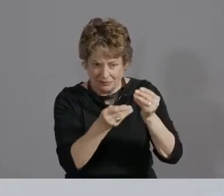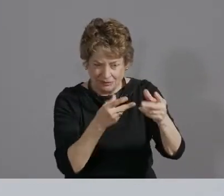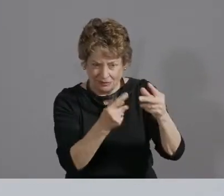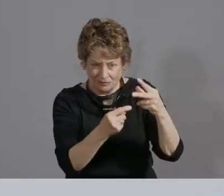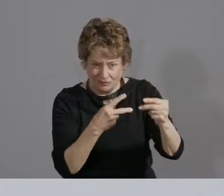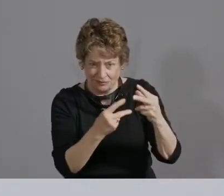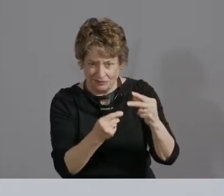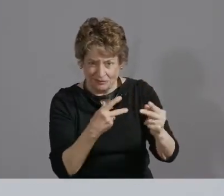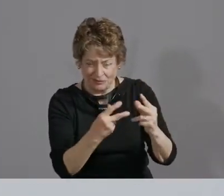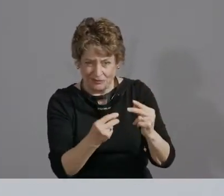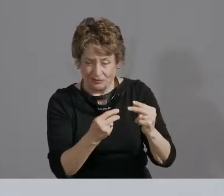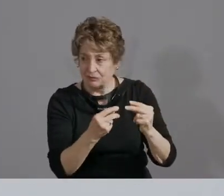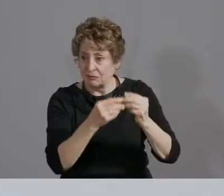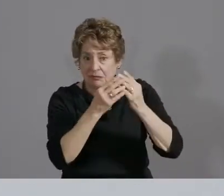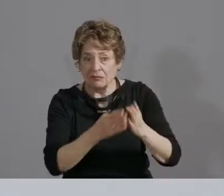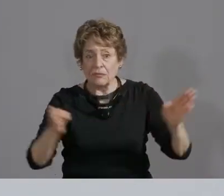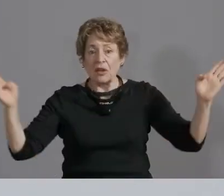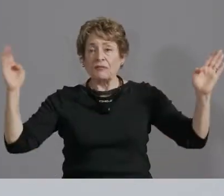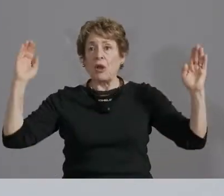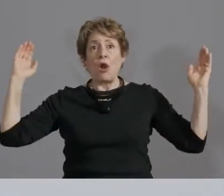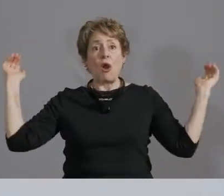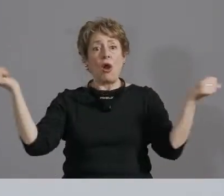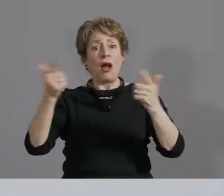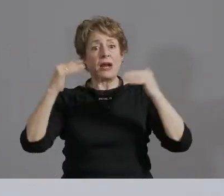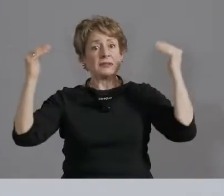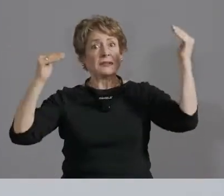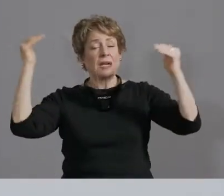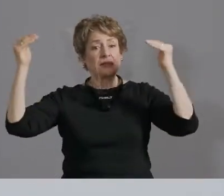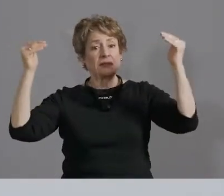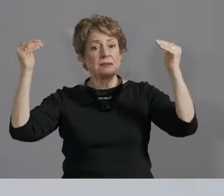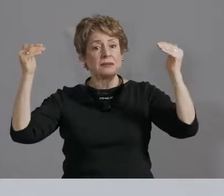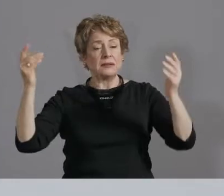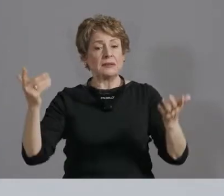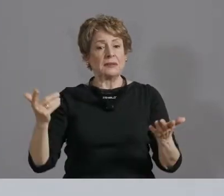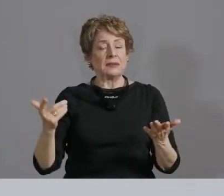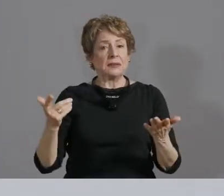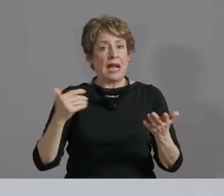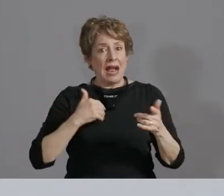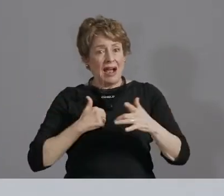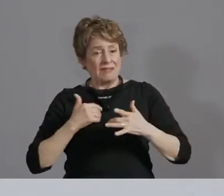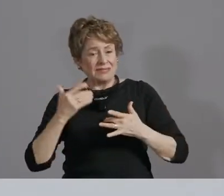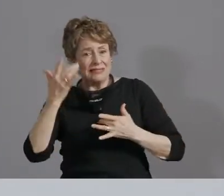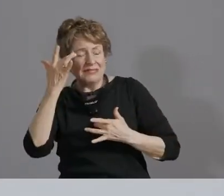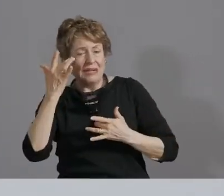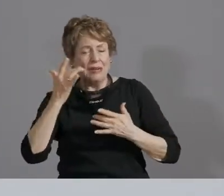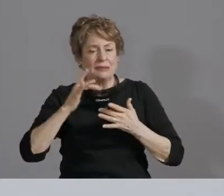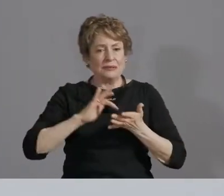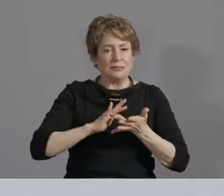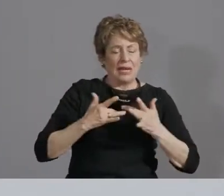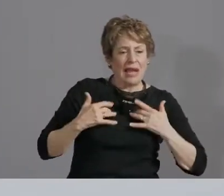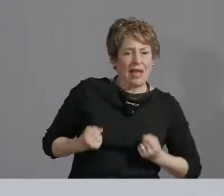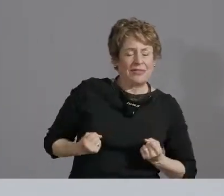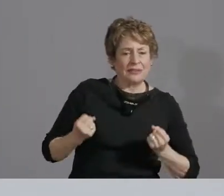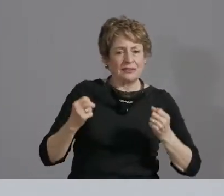medical condition, what we're hoping to see is the groups that have high risks or